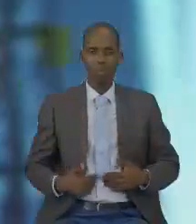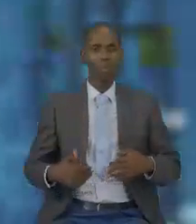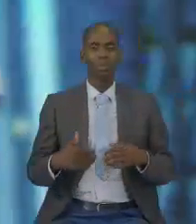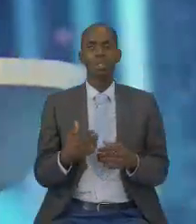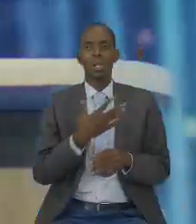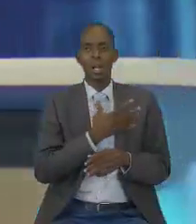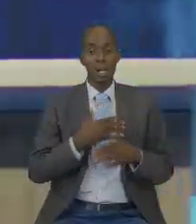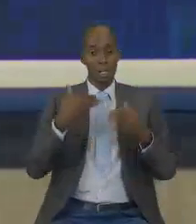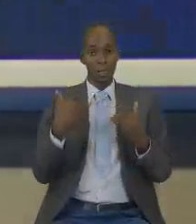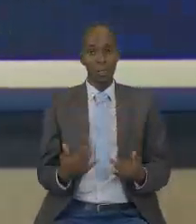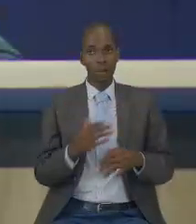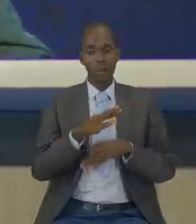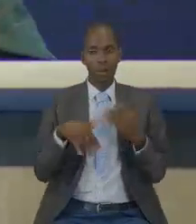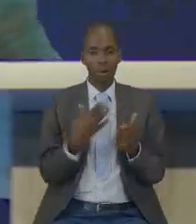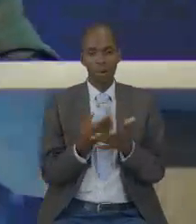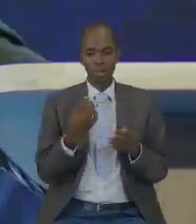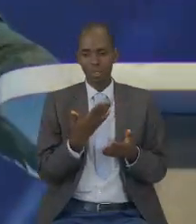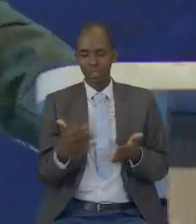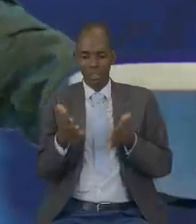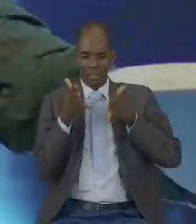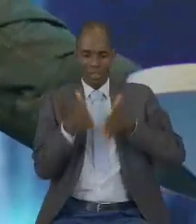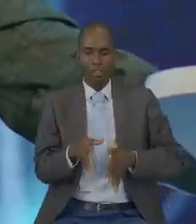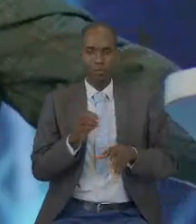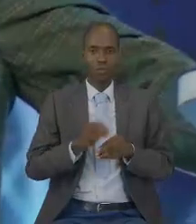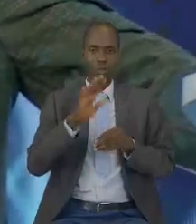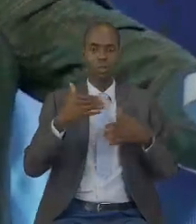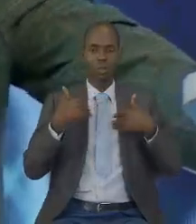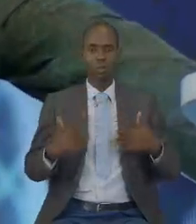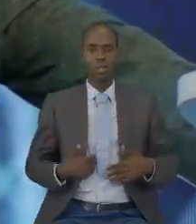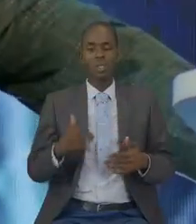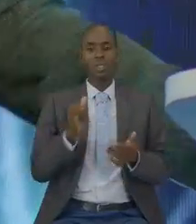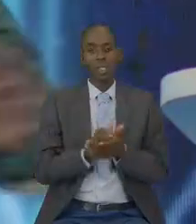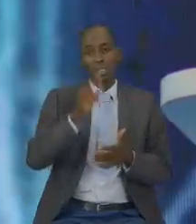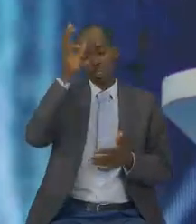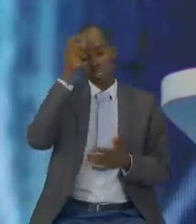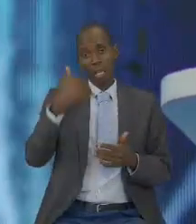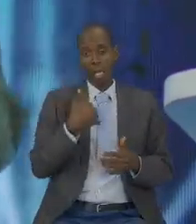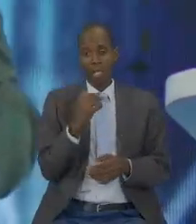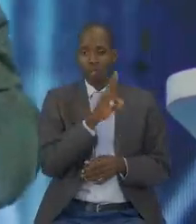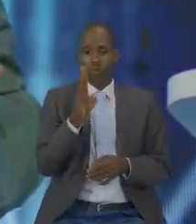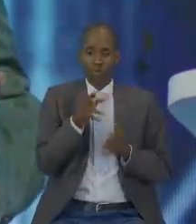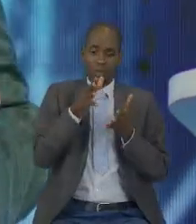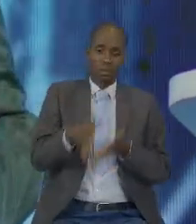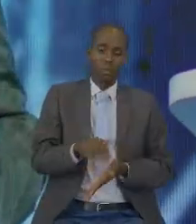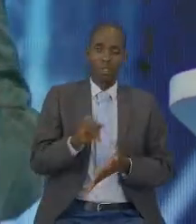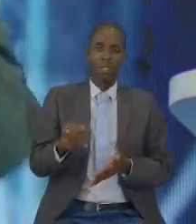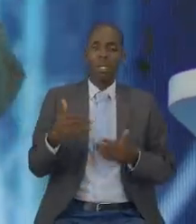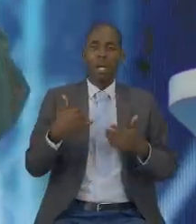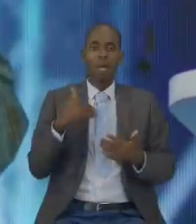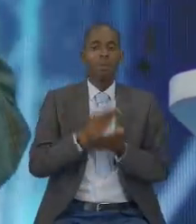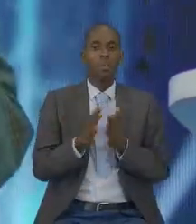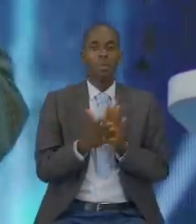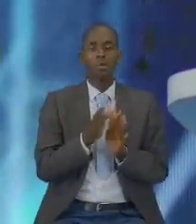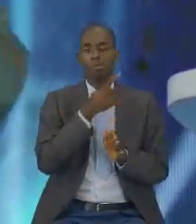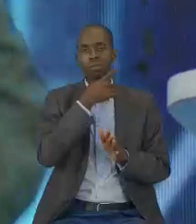all those crumbs and everything of the use of Satan are dried and stick to your body and to